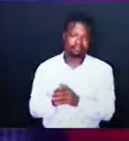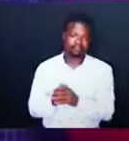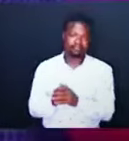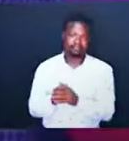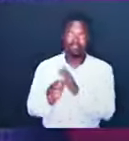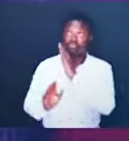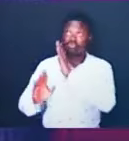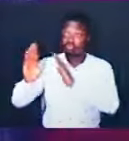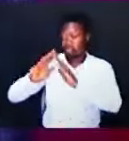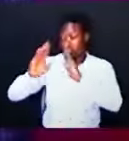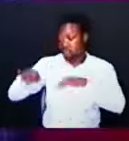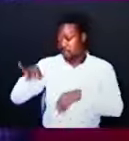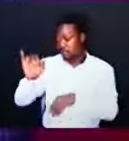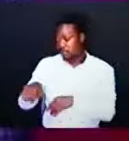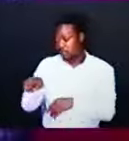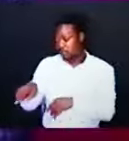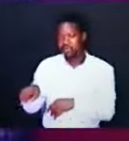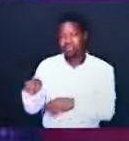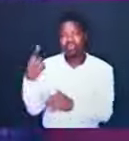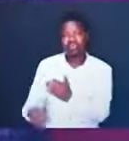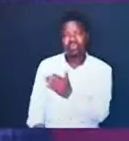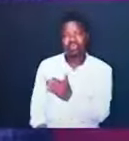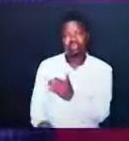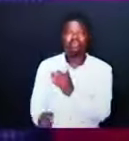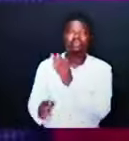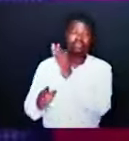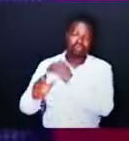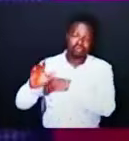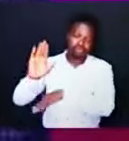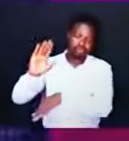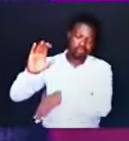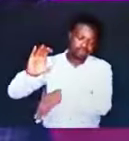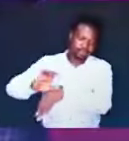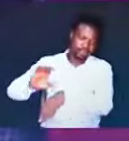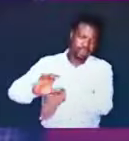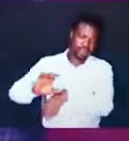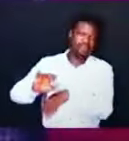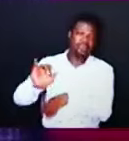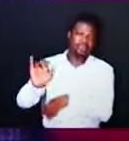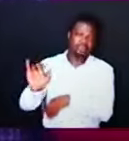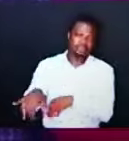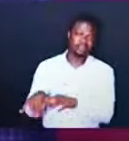God's household, which is the church of the living God.